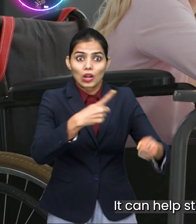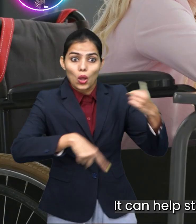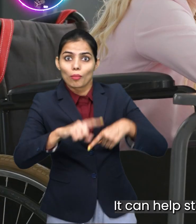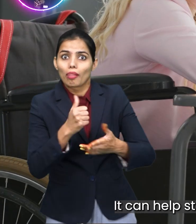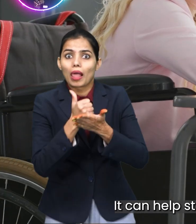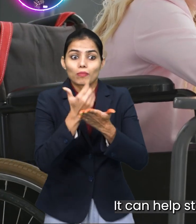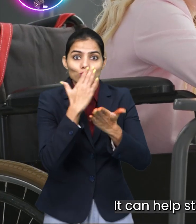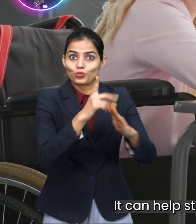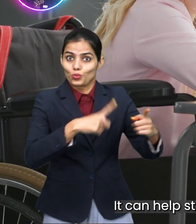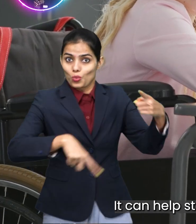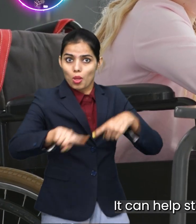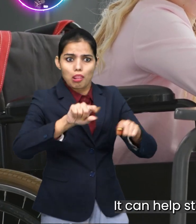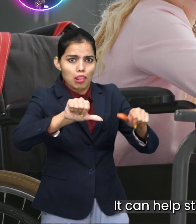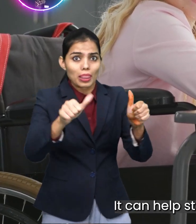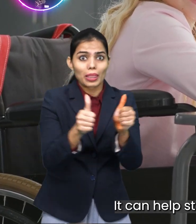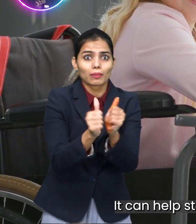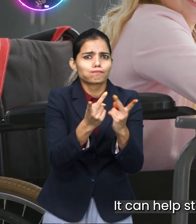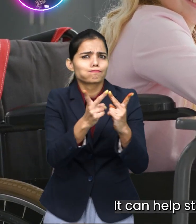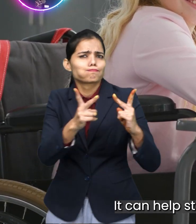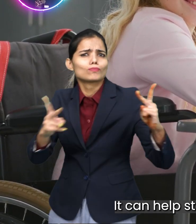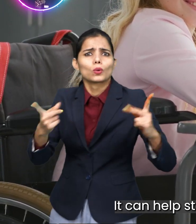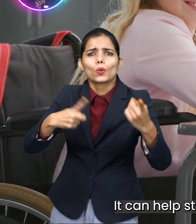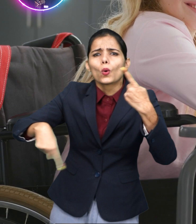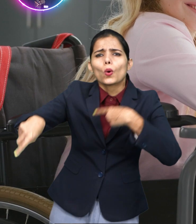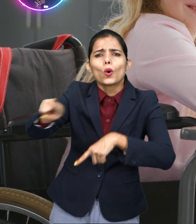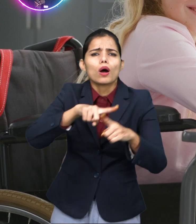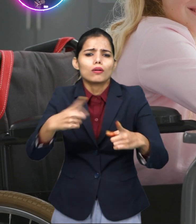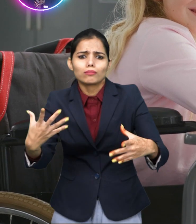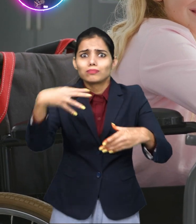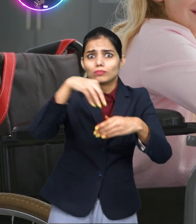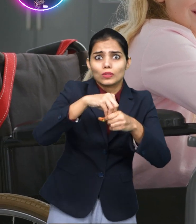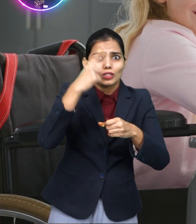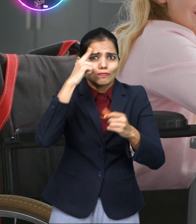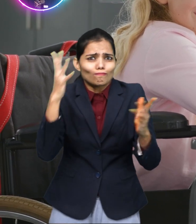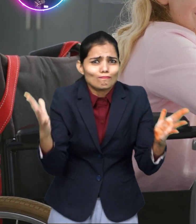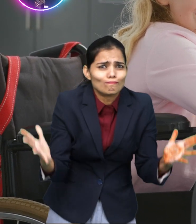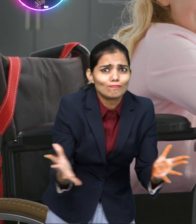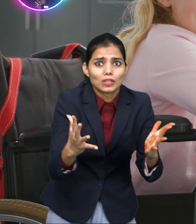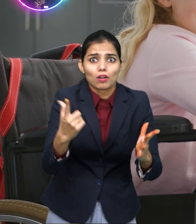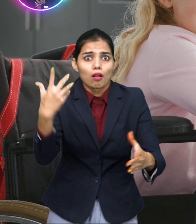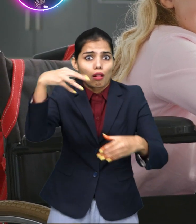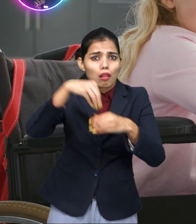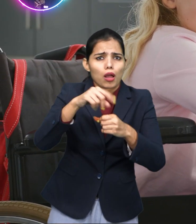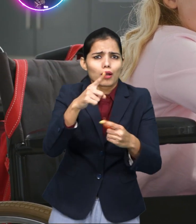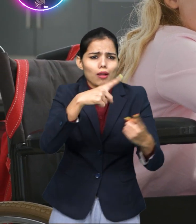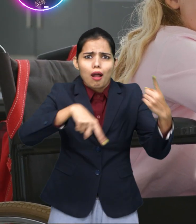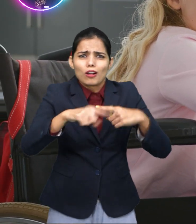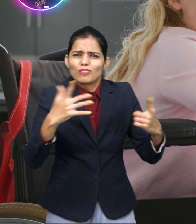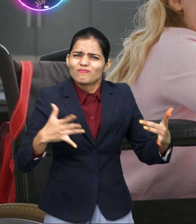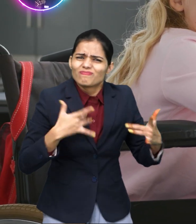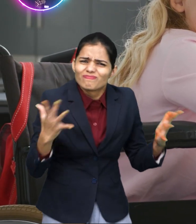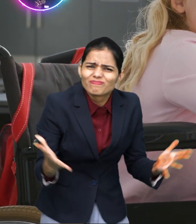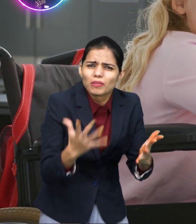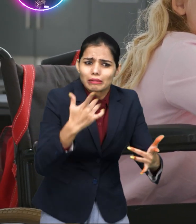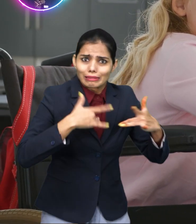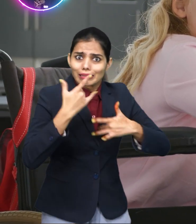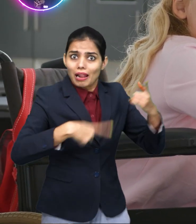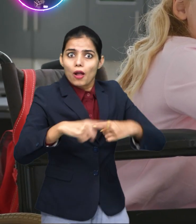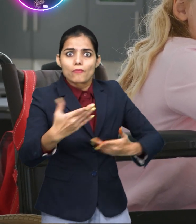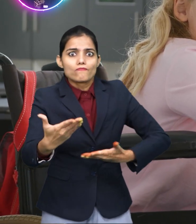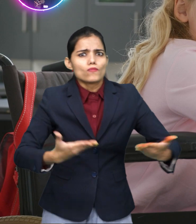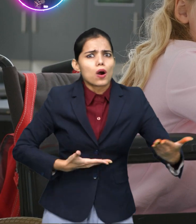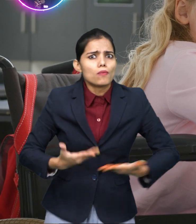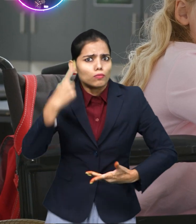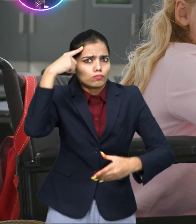It can help students with various challenges, including emotional, behavioral,